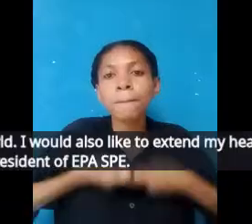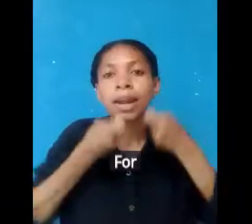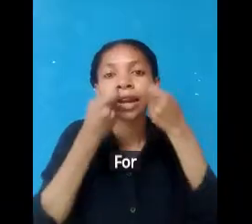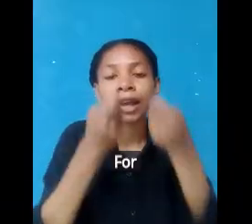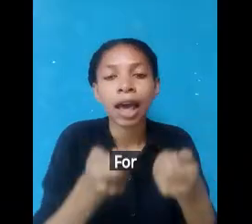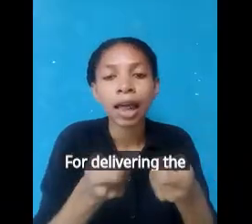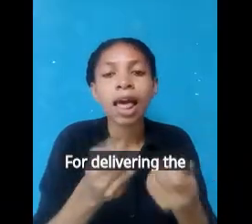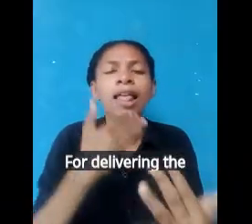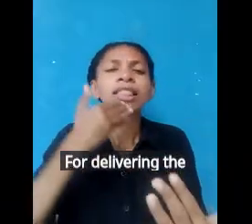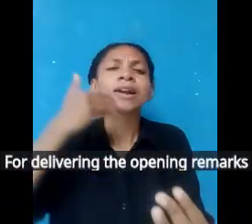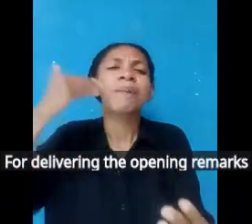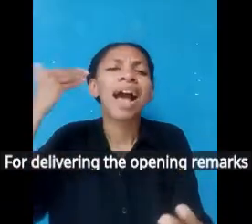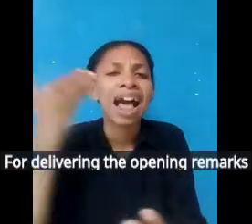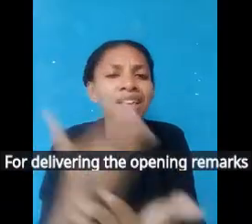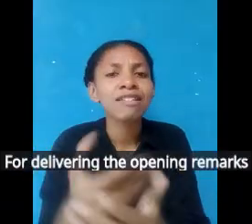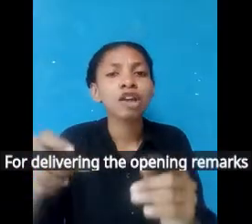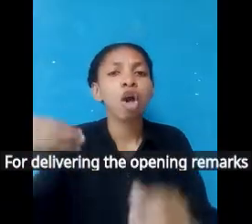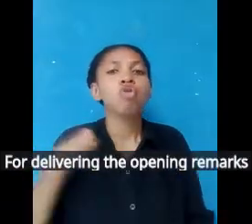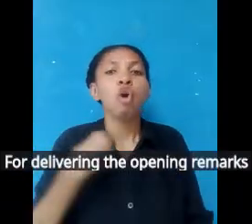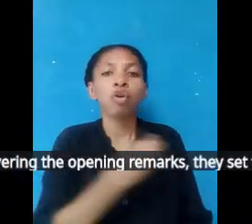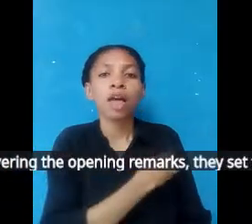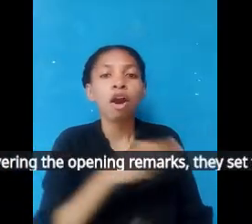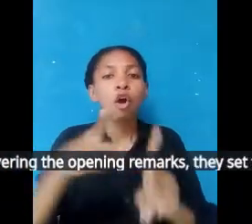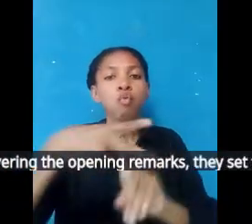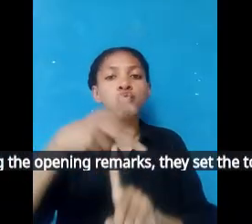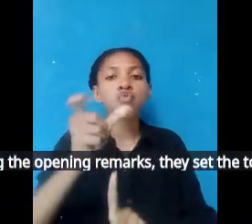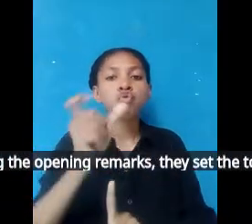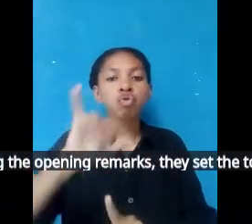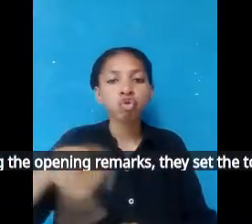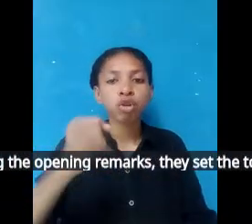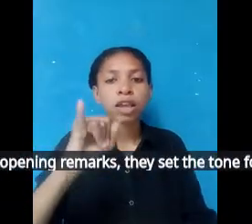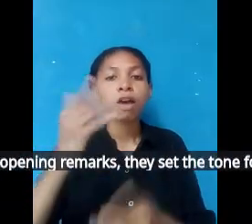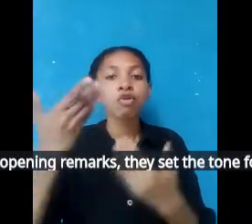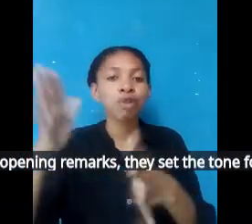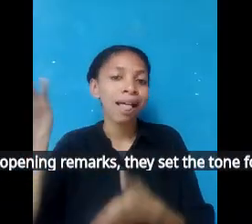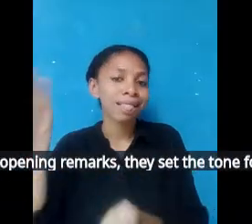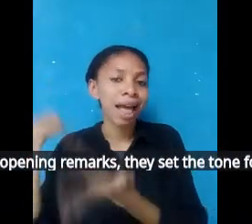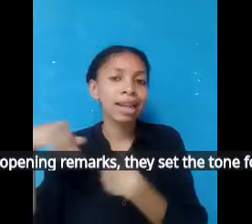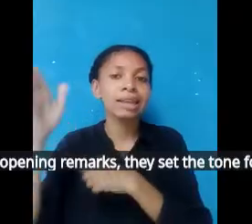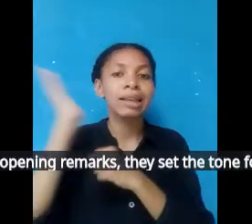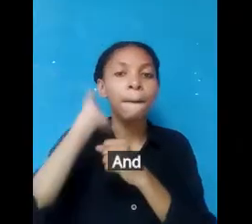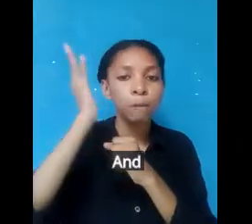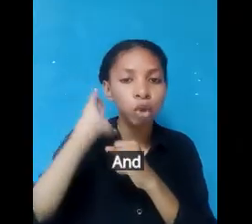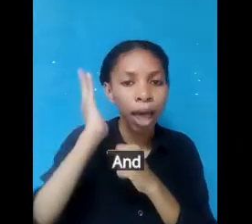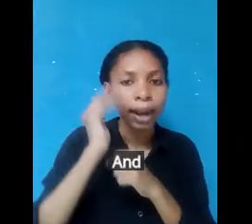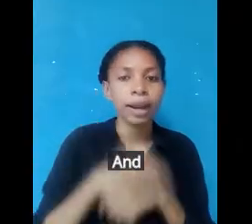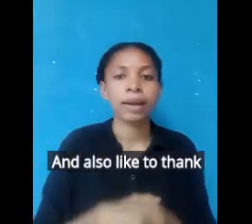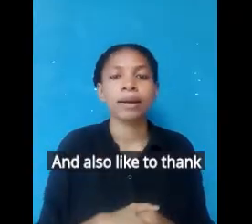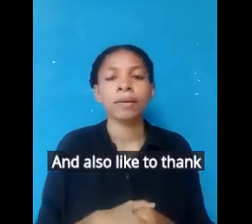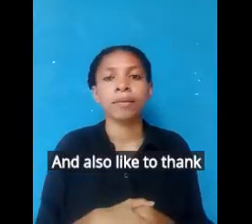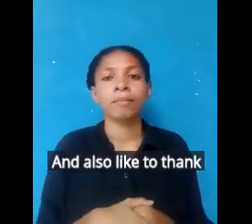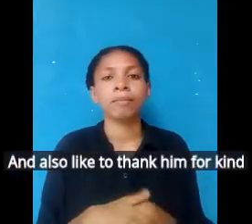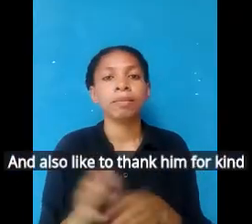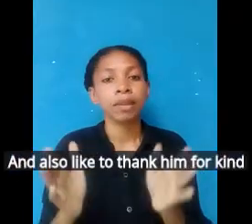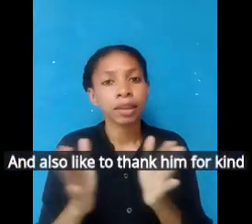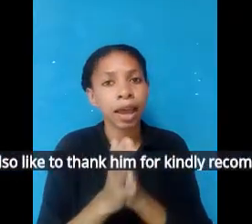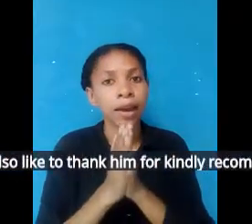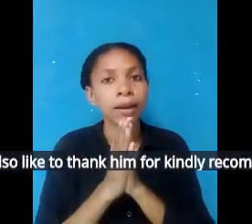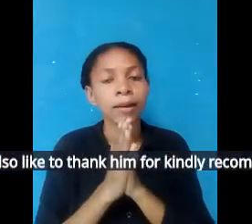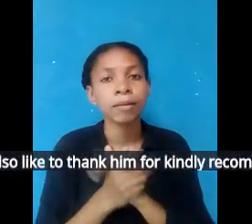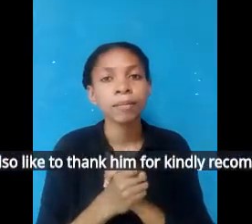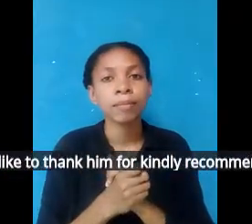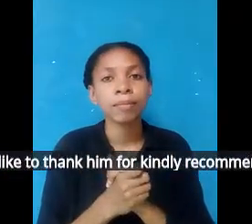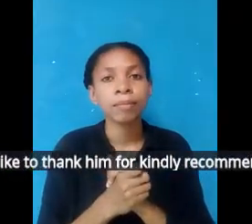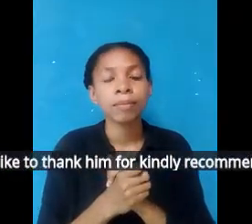the opening remarks that set the tone for today's session. And also like to thank him for kindly recommending me